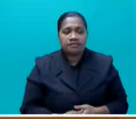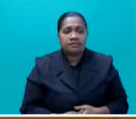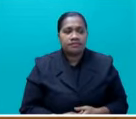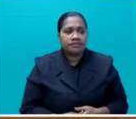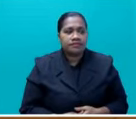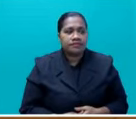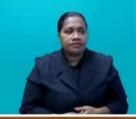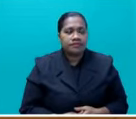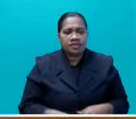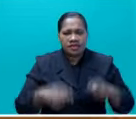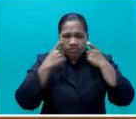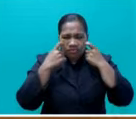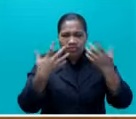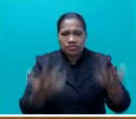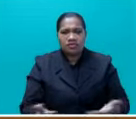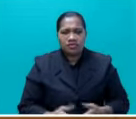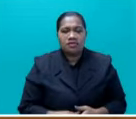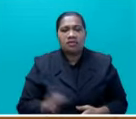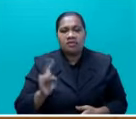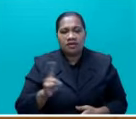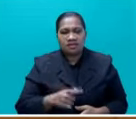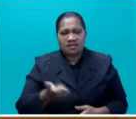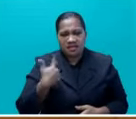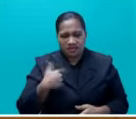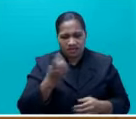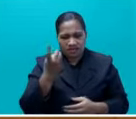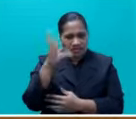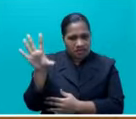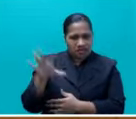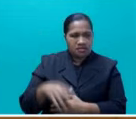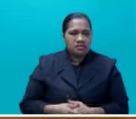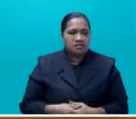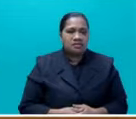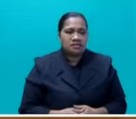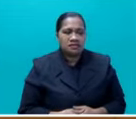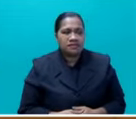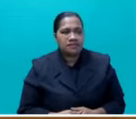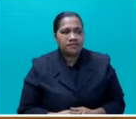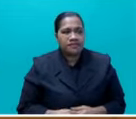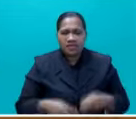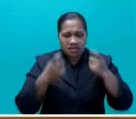and lack of independence. It shows creative accounting, and such shoddy work reflect deep-rooted